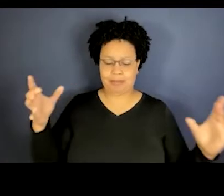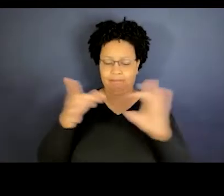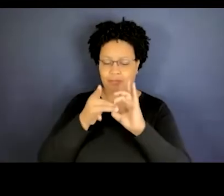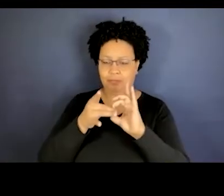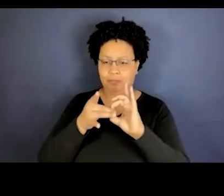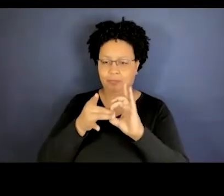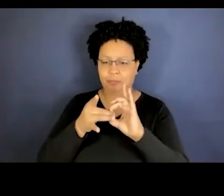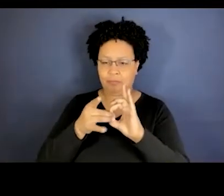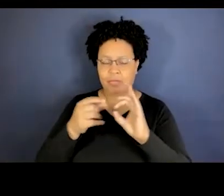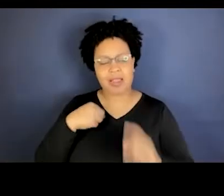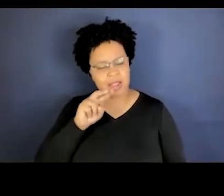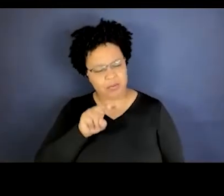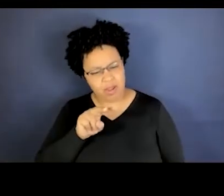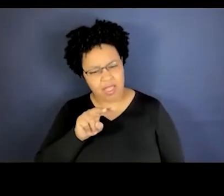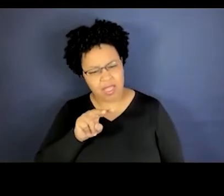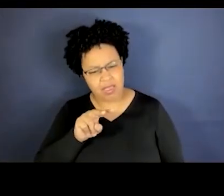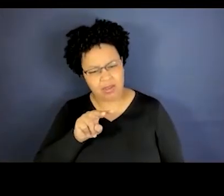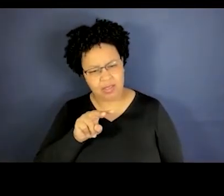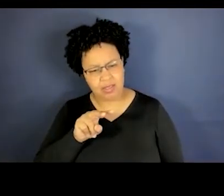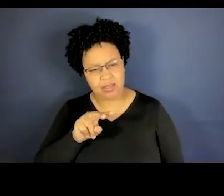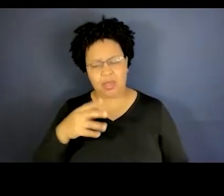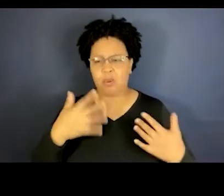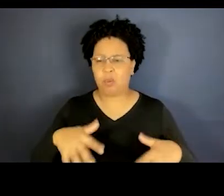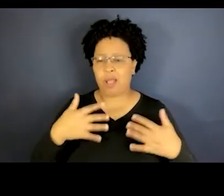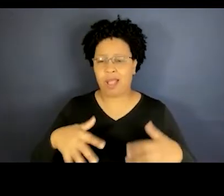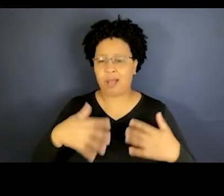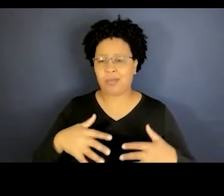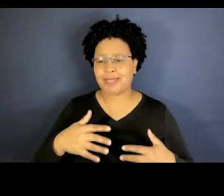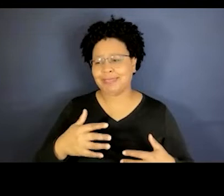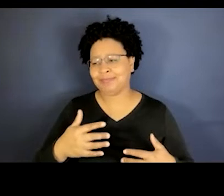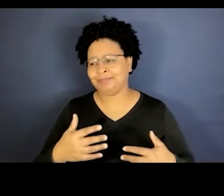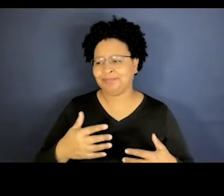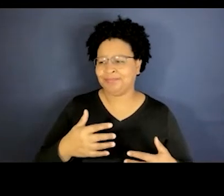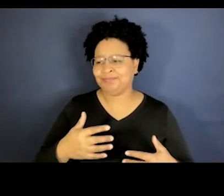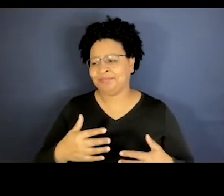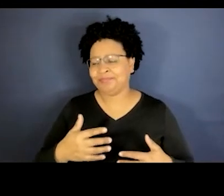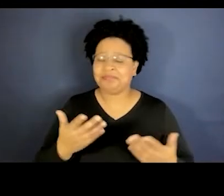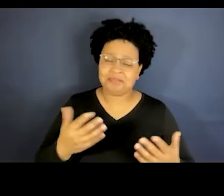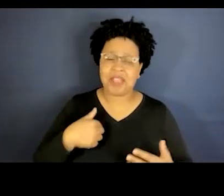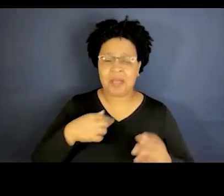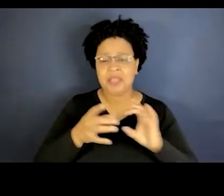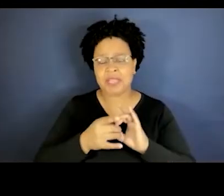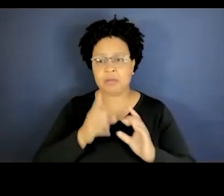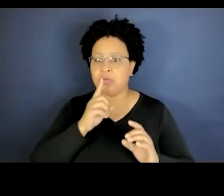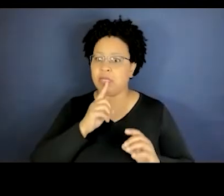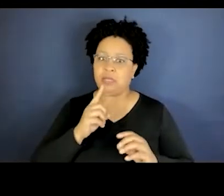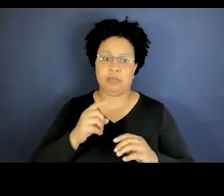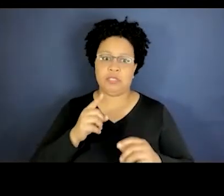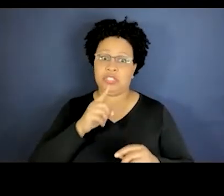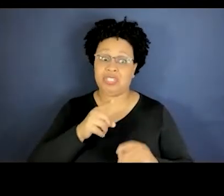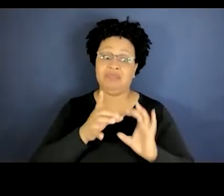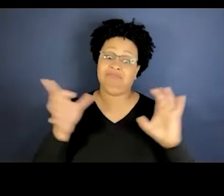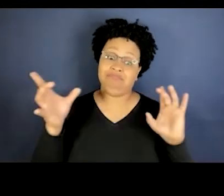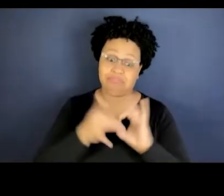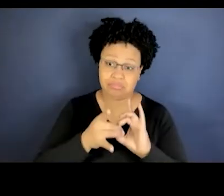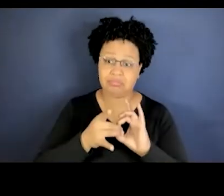read this and I thought, man, she just put it just kind of mildly, because she was the whole link. She was the puzzle herself. So in this, she noticed